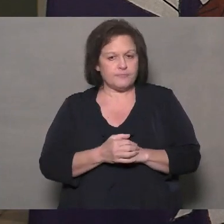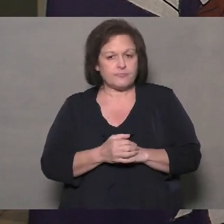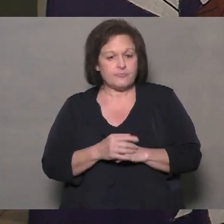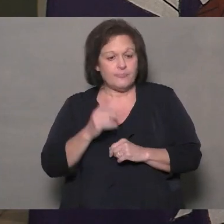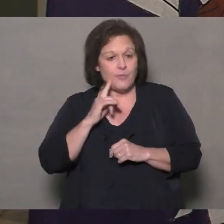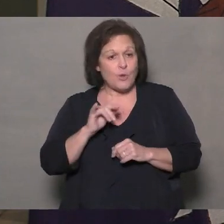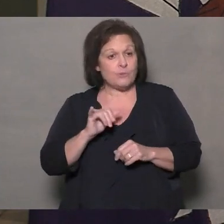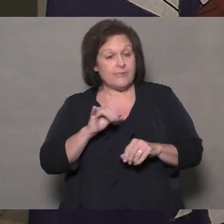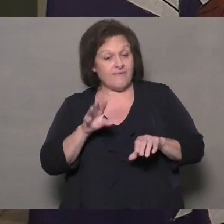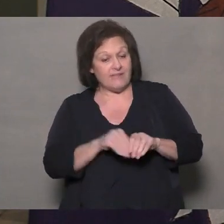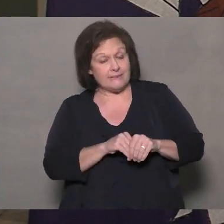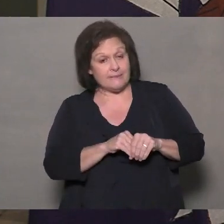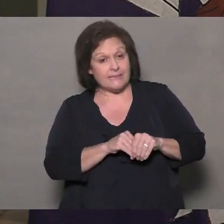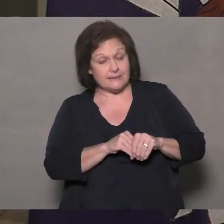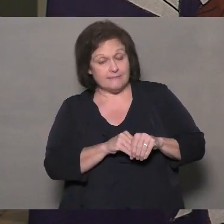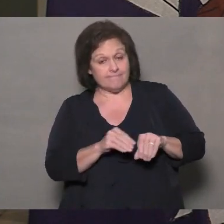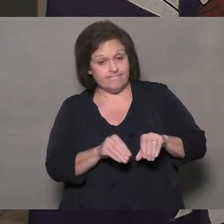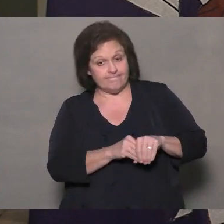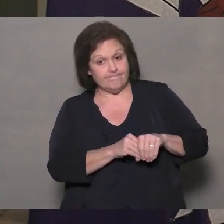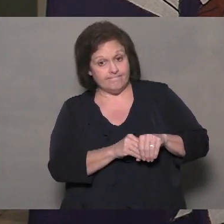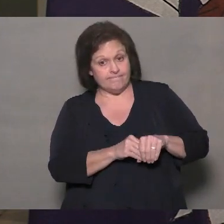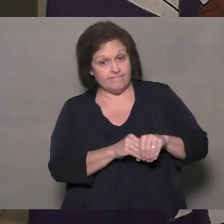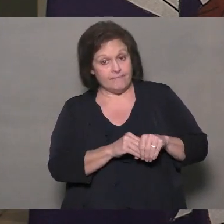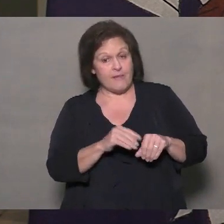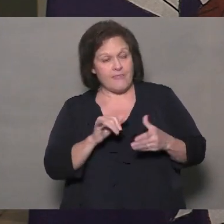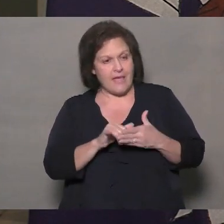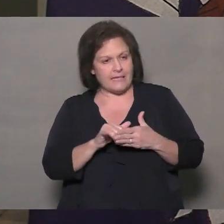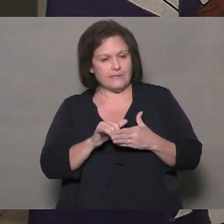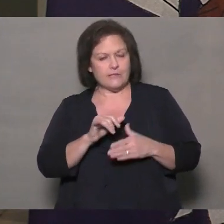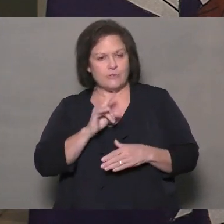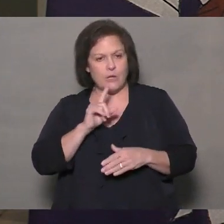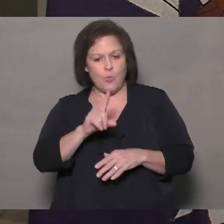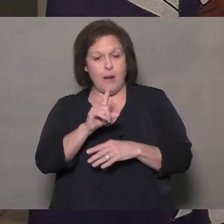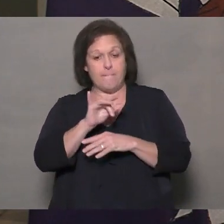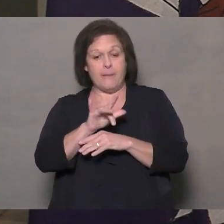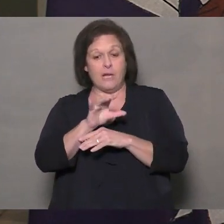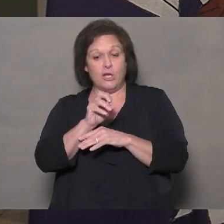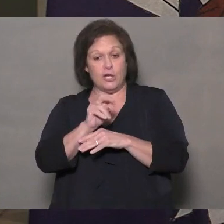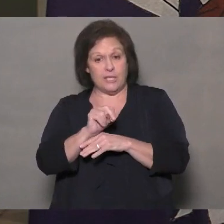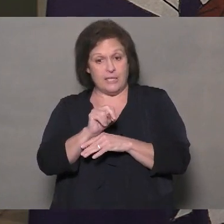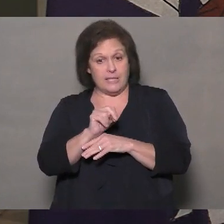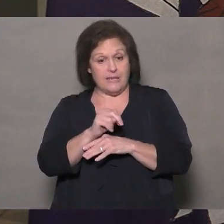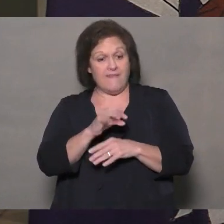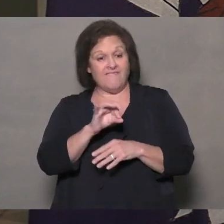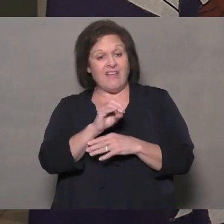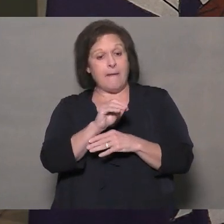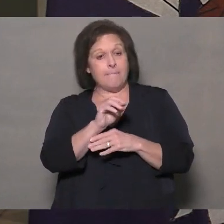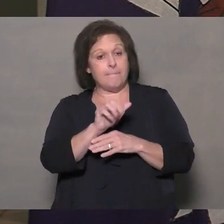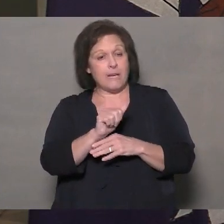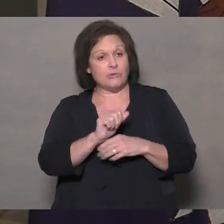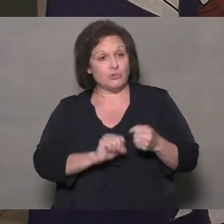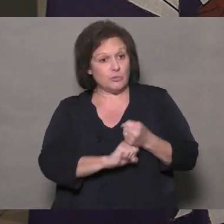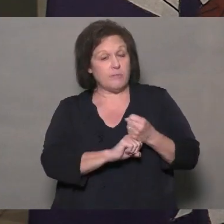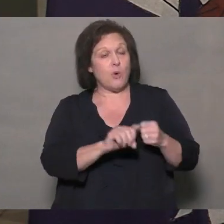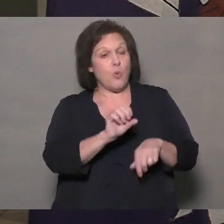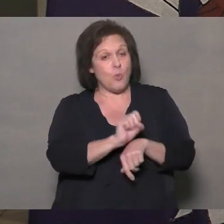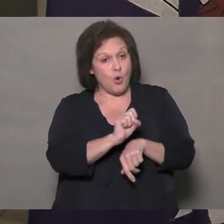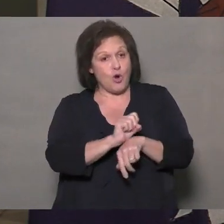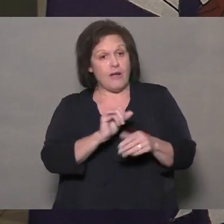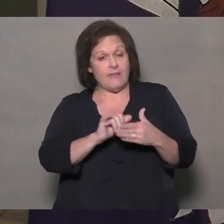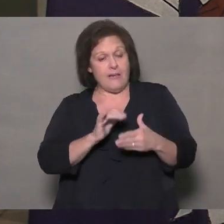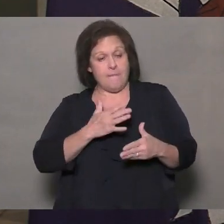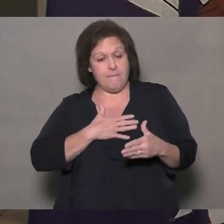These investments are on top of the more than $1 billion in FEMA-funded infrastructure work that